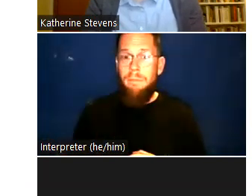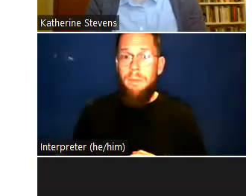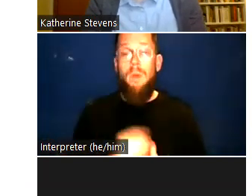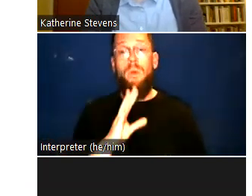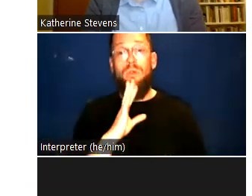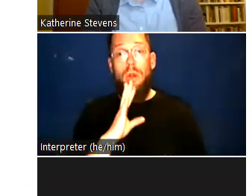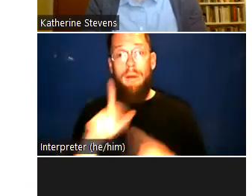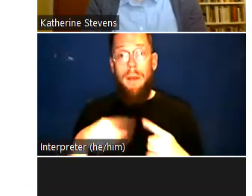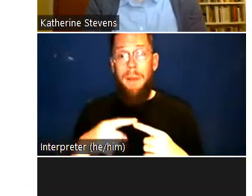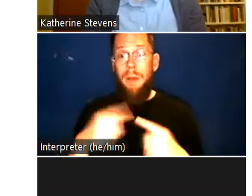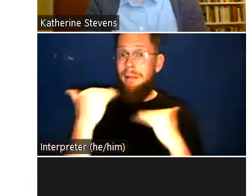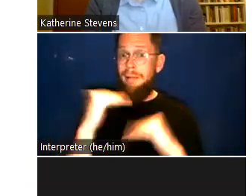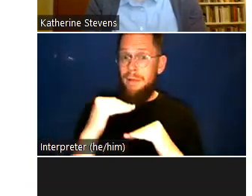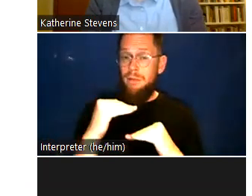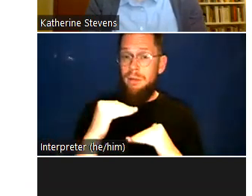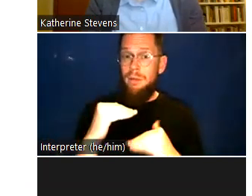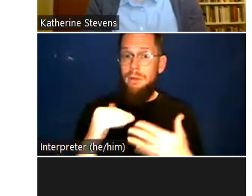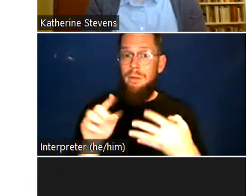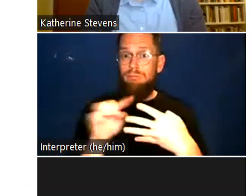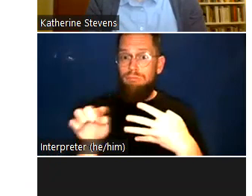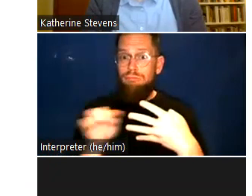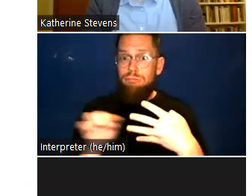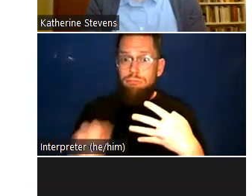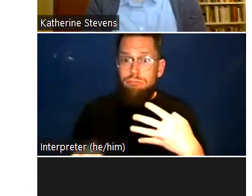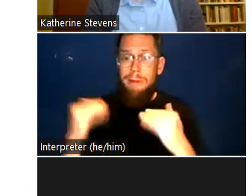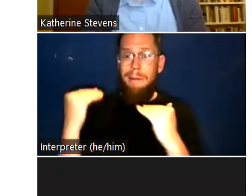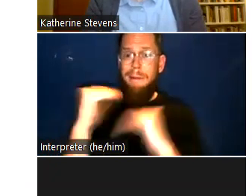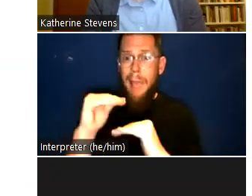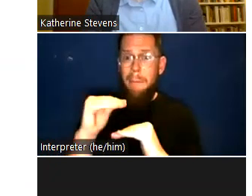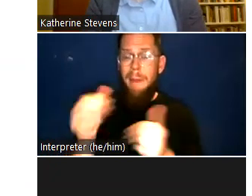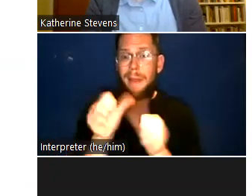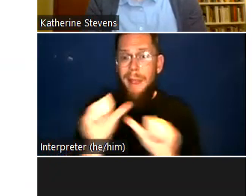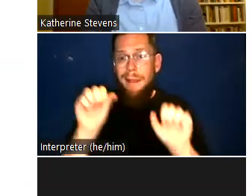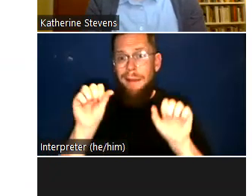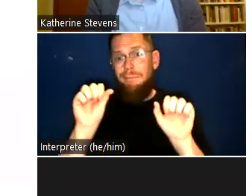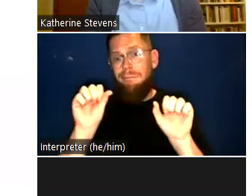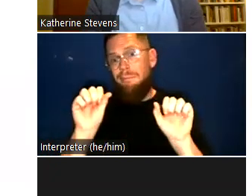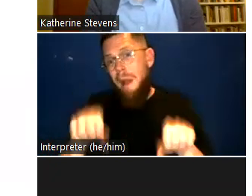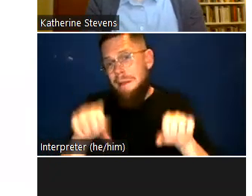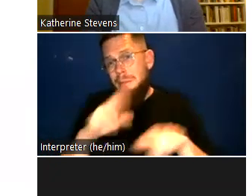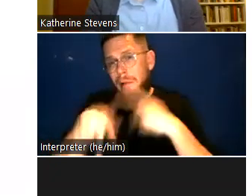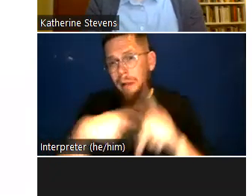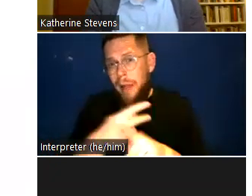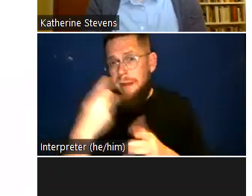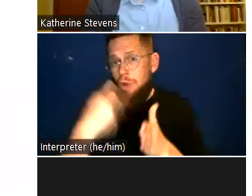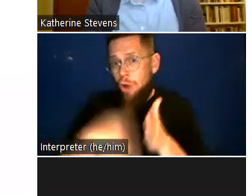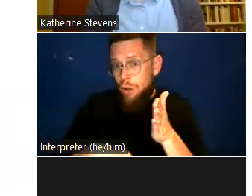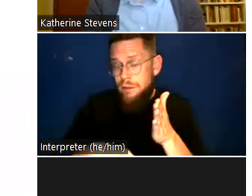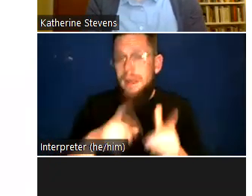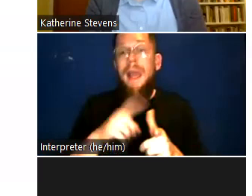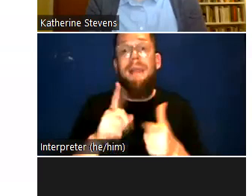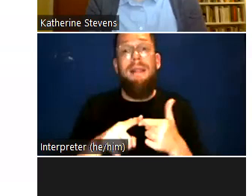limits, that's line items, caps on any particular kinds of costs. And then I will talk about